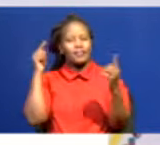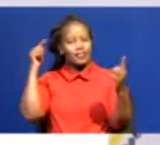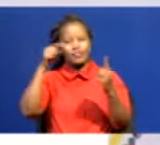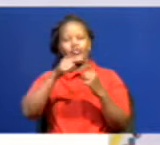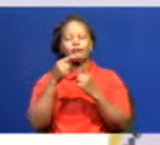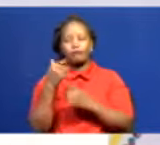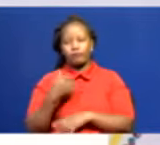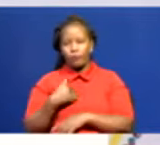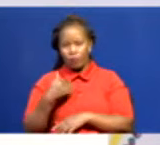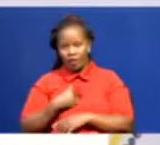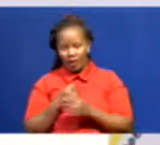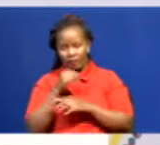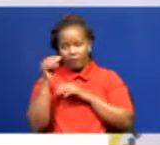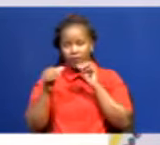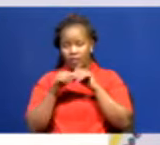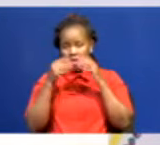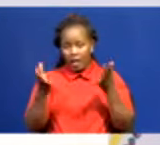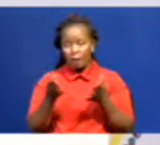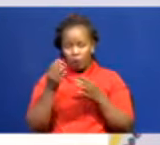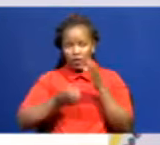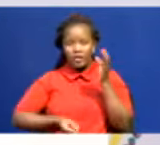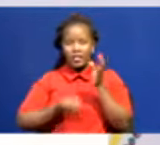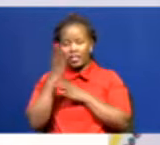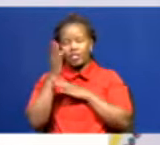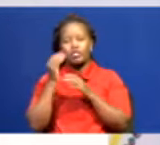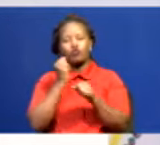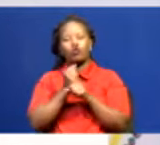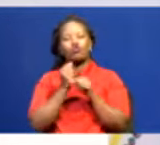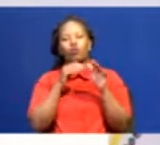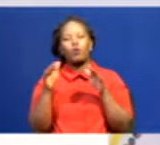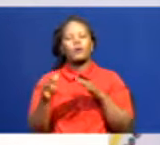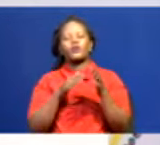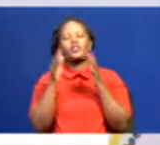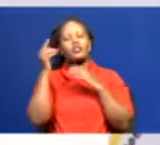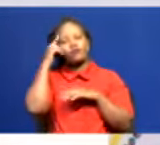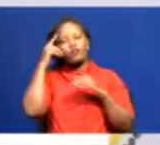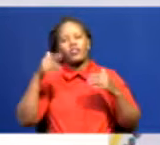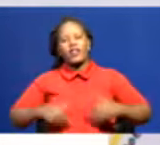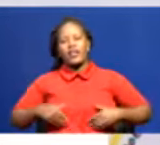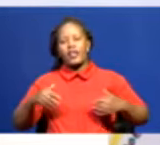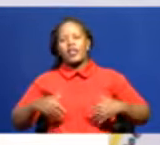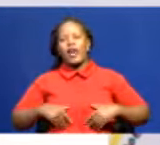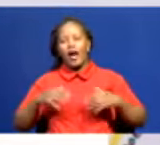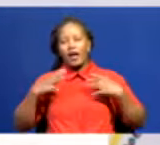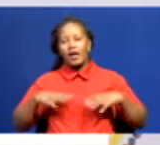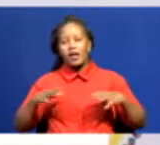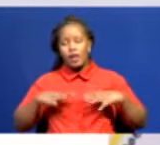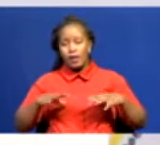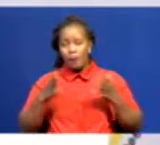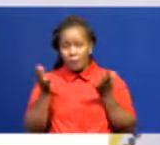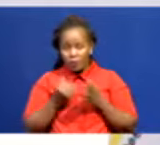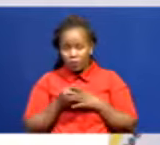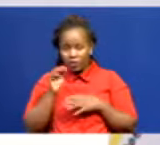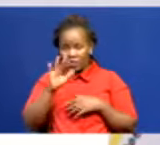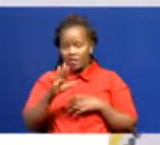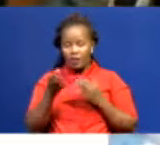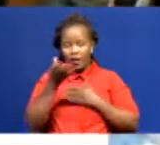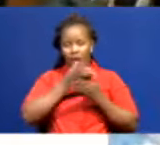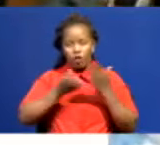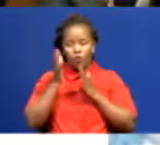intentional about creating opportunities for young people in our